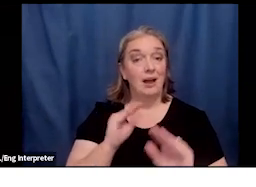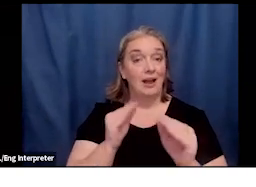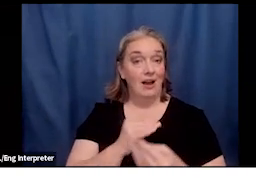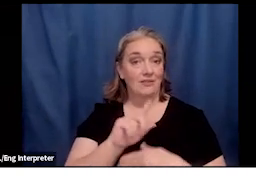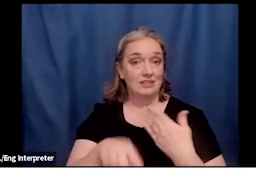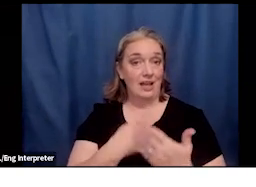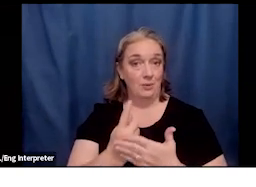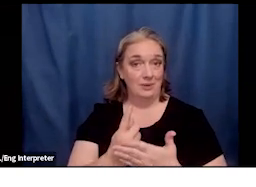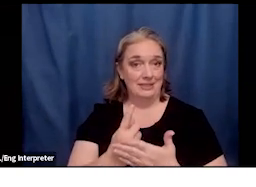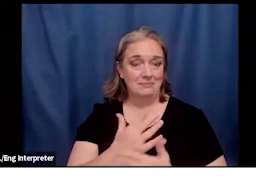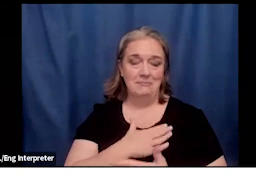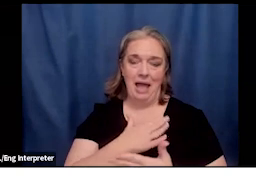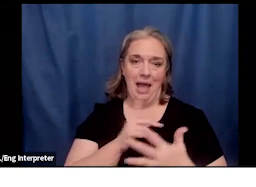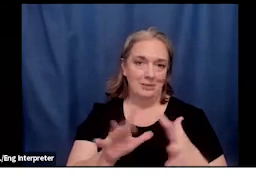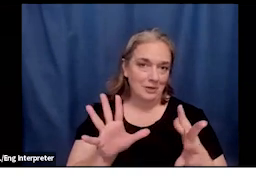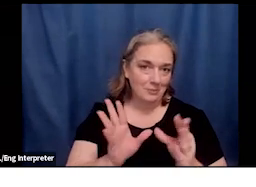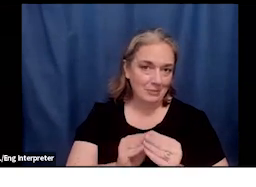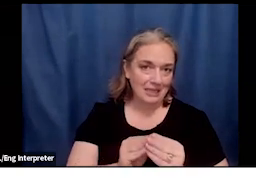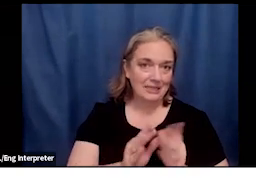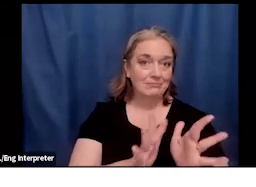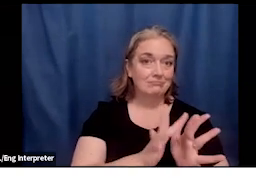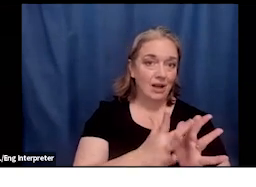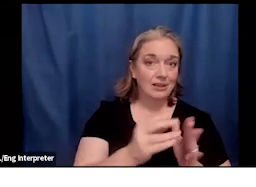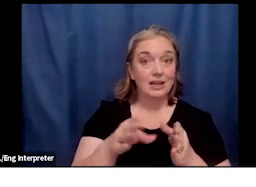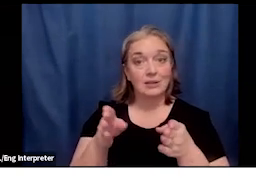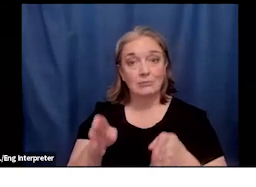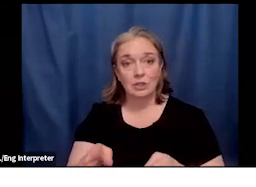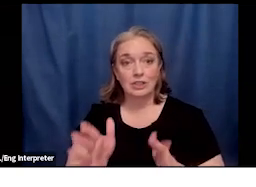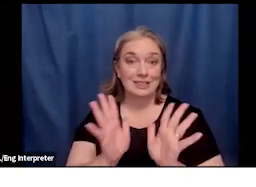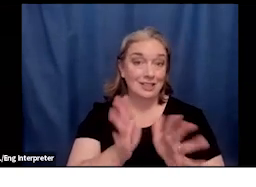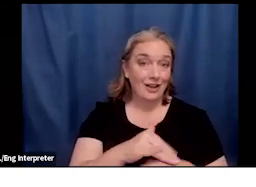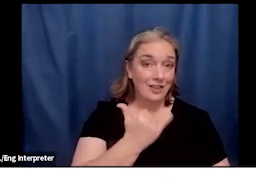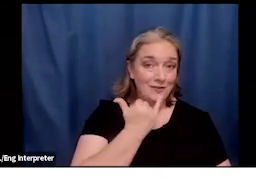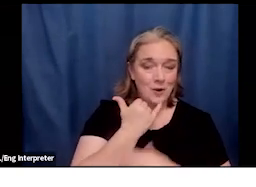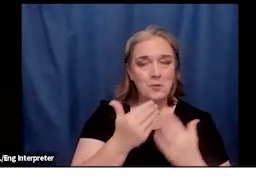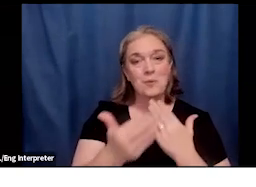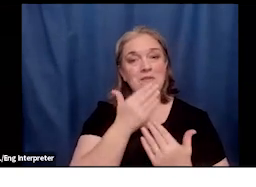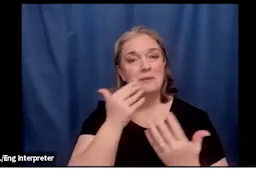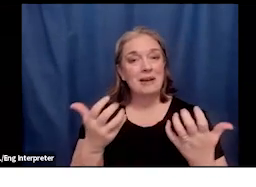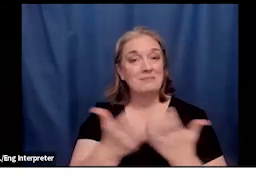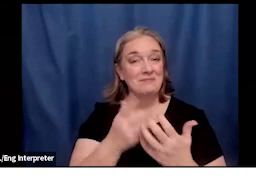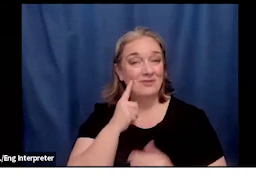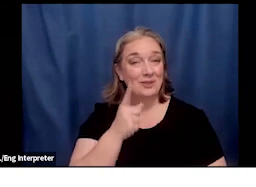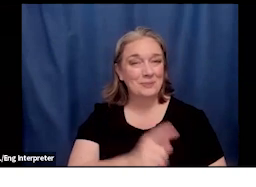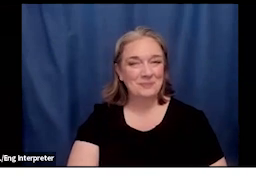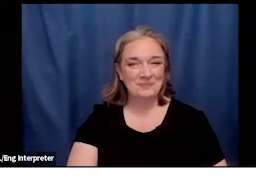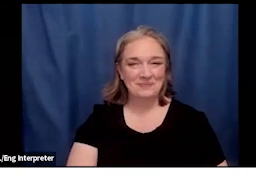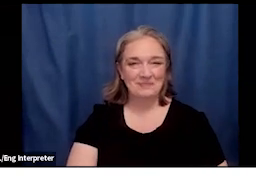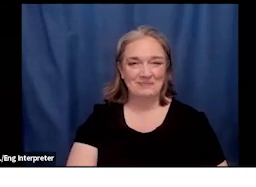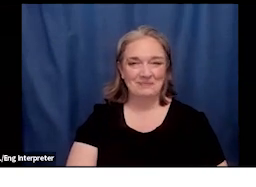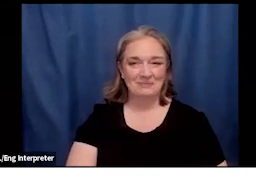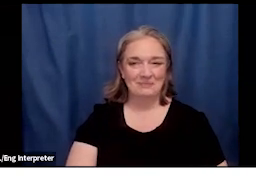hours. I'm happy to meet virtually, in person, talk over the phone, whatever works best for you.